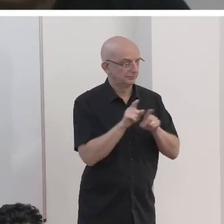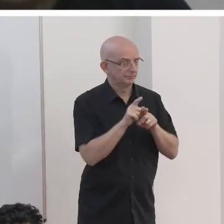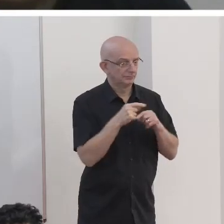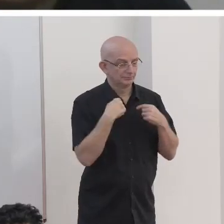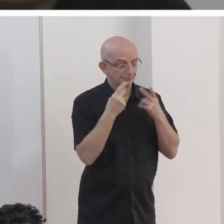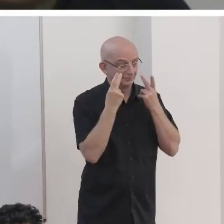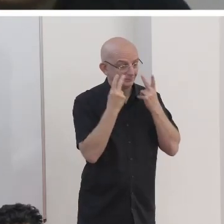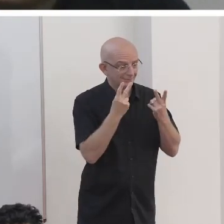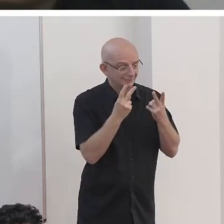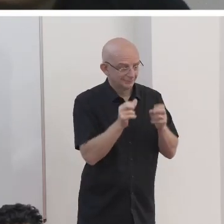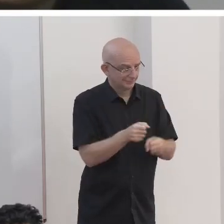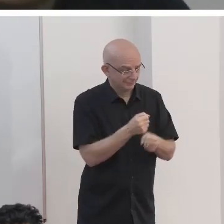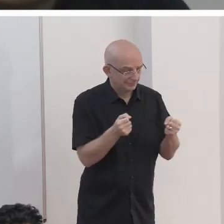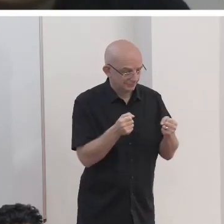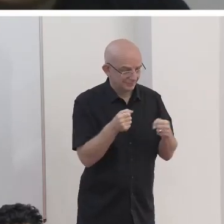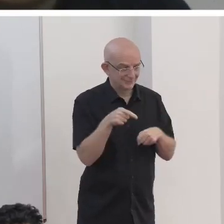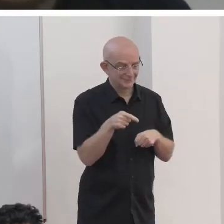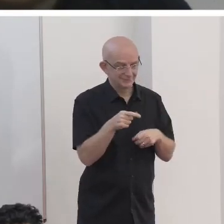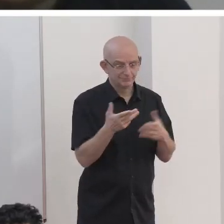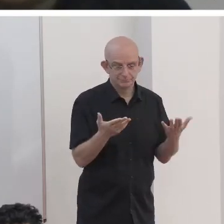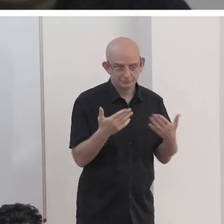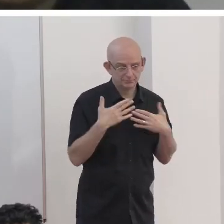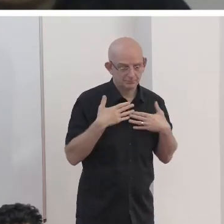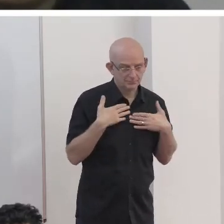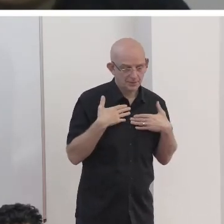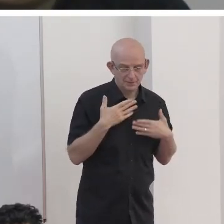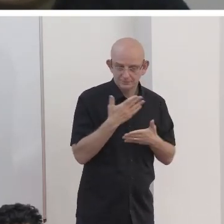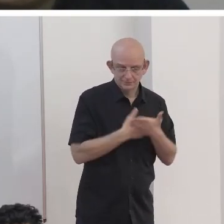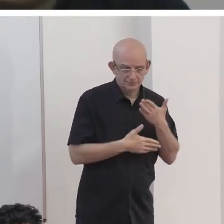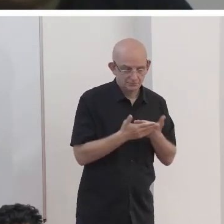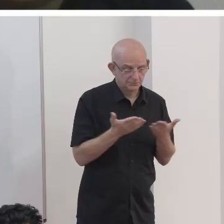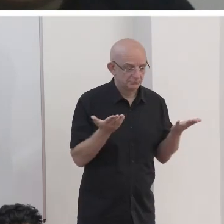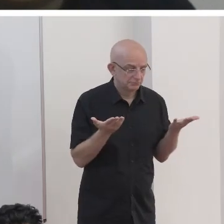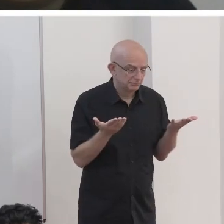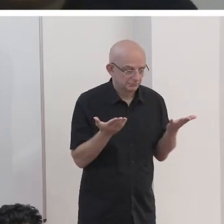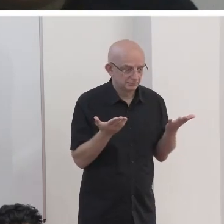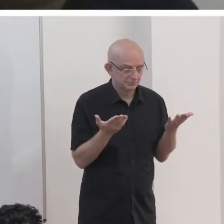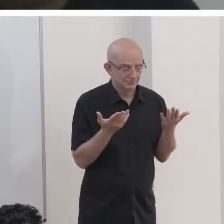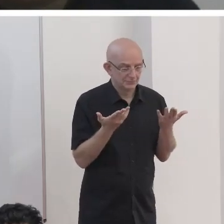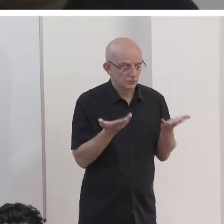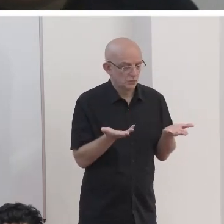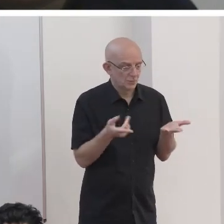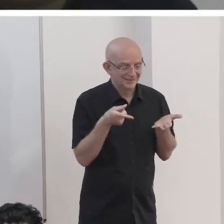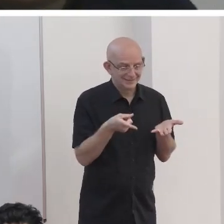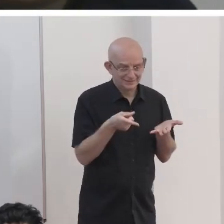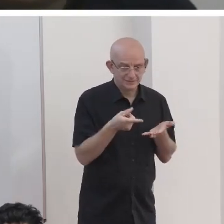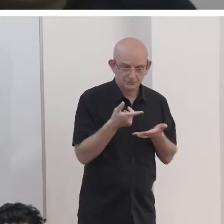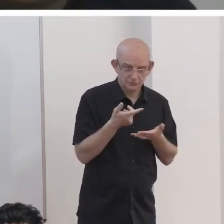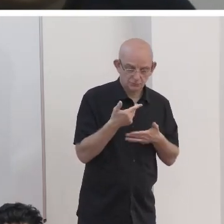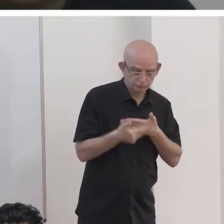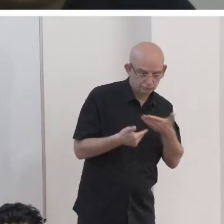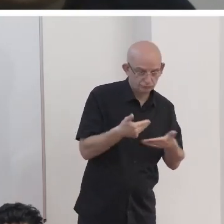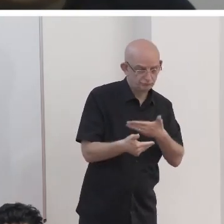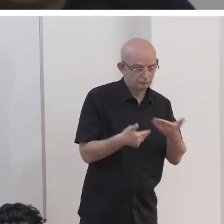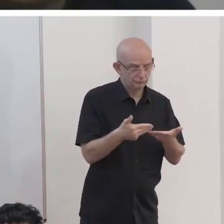taking action through which we can take action, that our organ is disabled, right? So that's why we